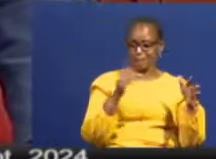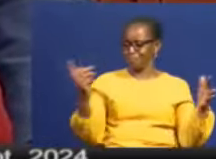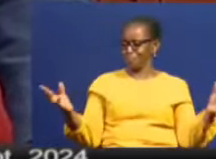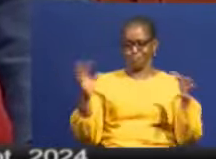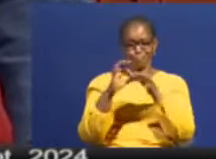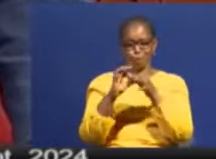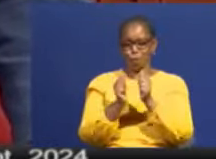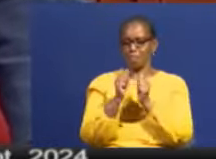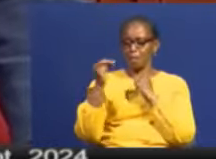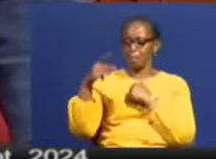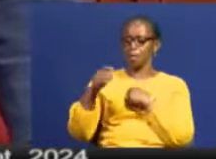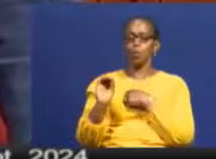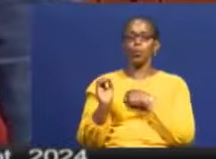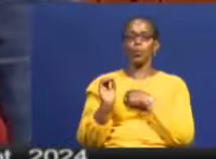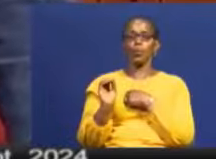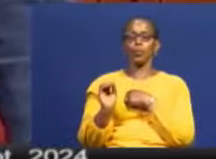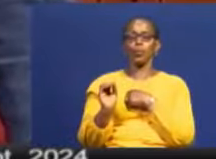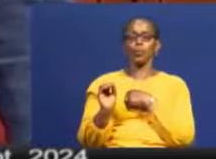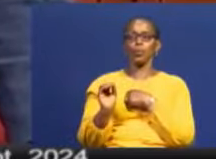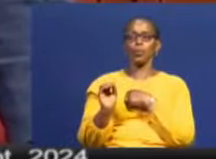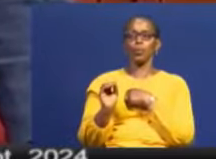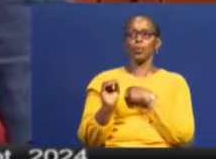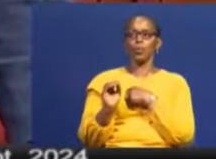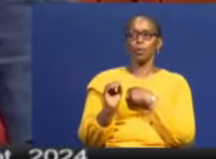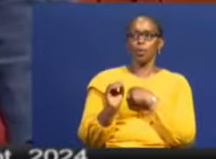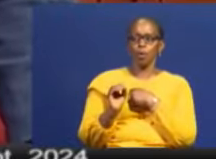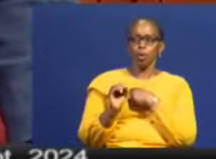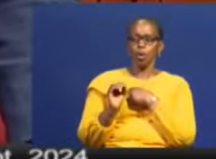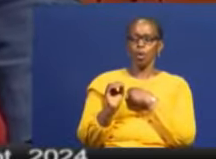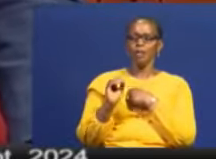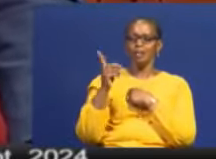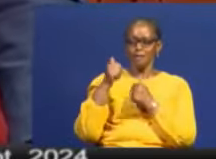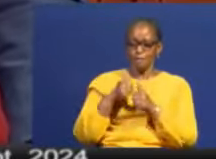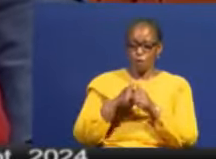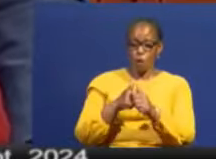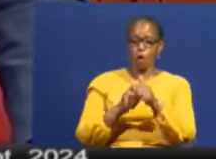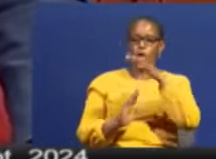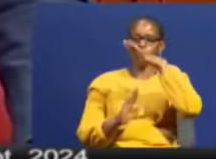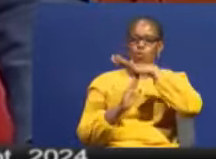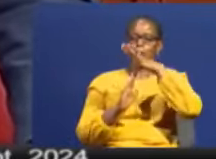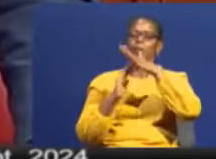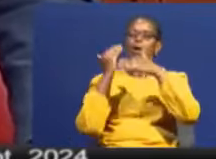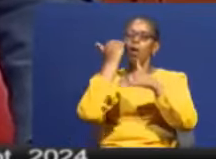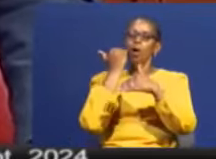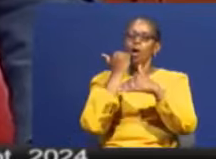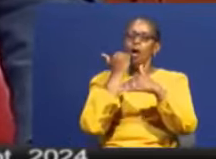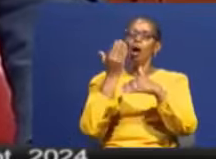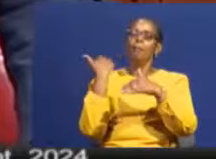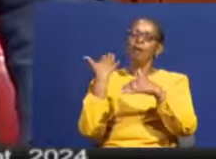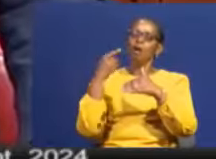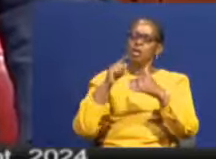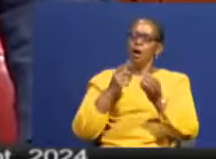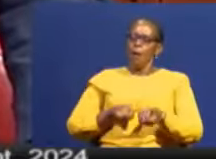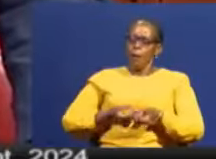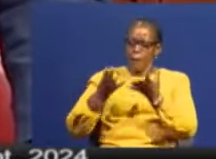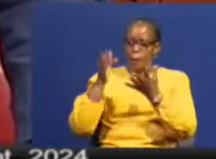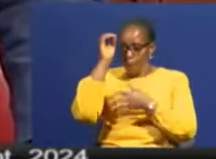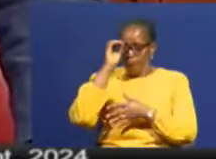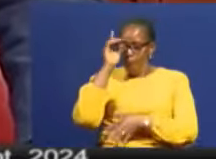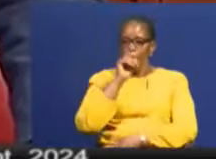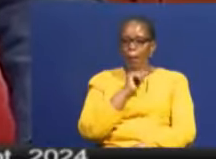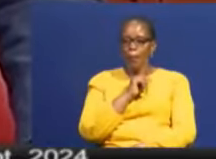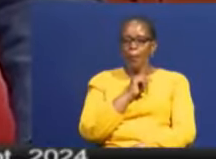is wrong on following the obiter dicta by the Supreme Court, when the Supreme Court rendered an opinion on